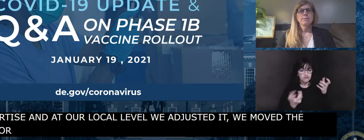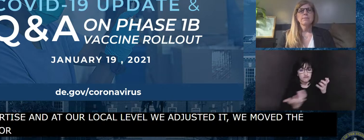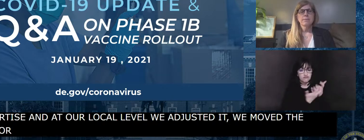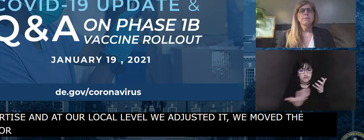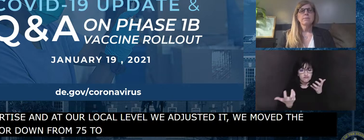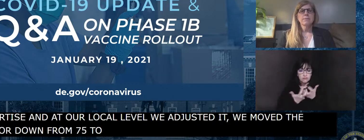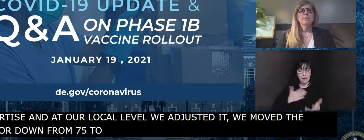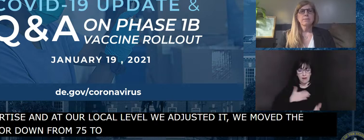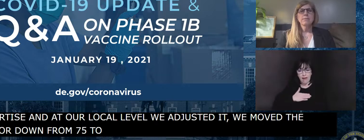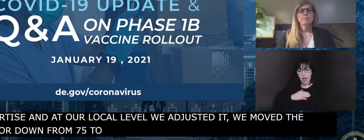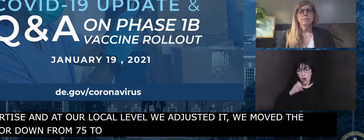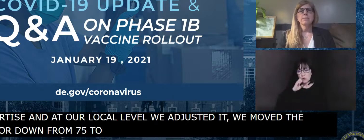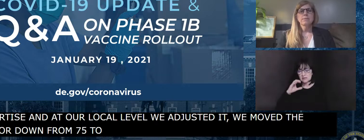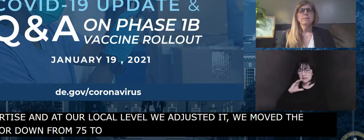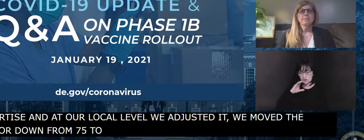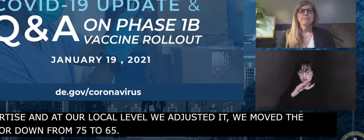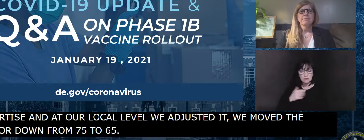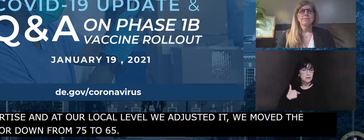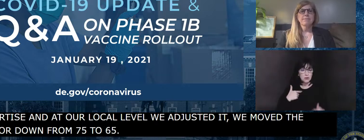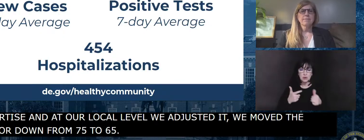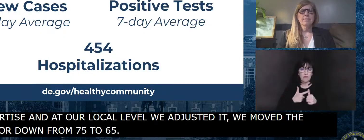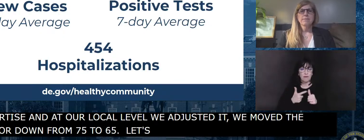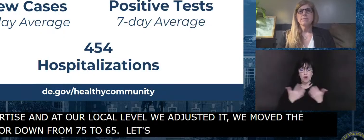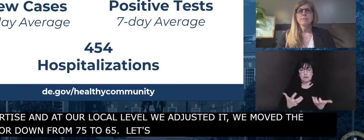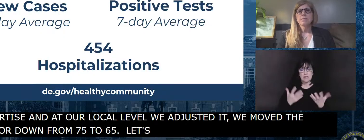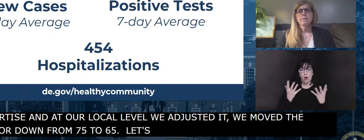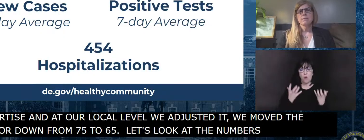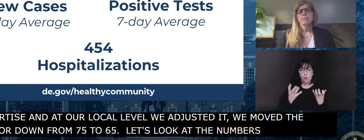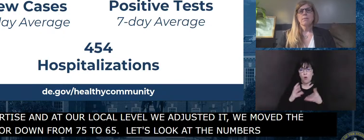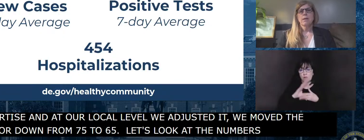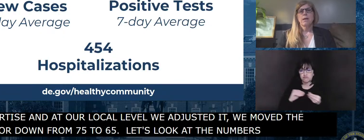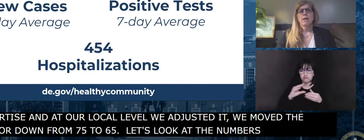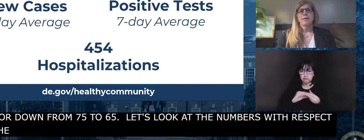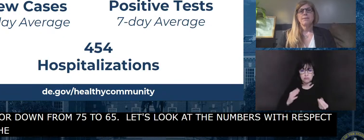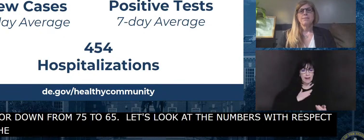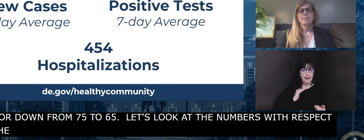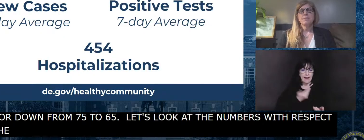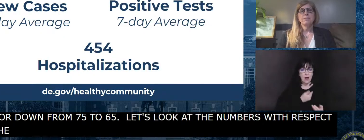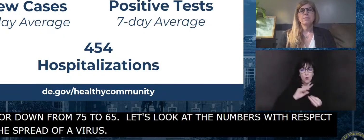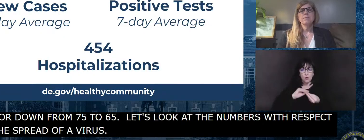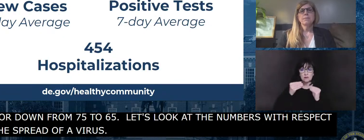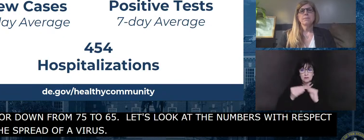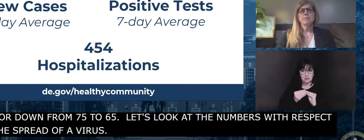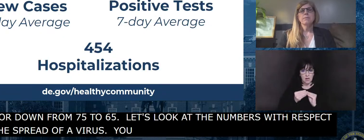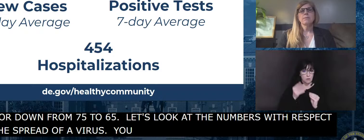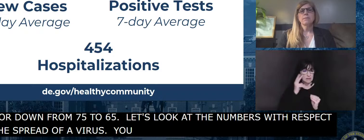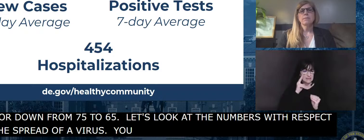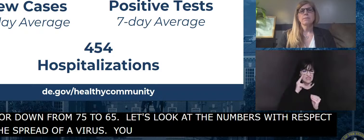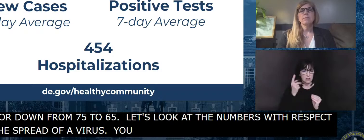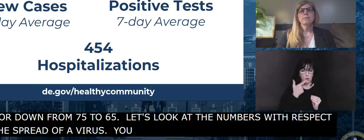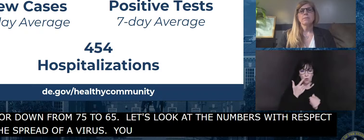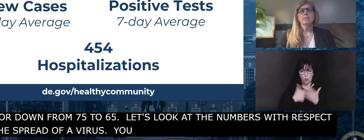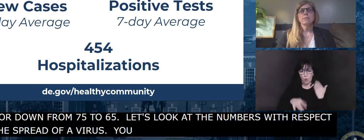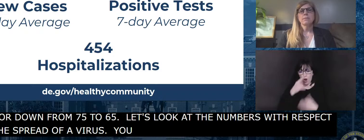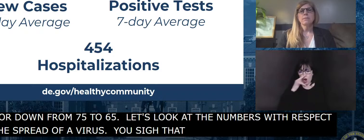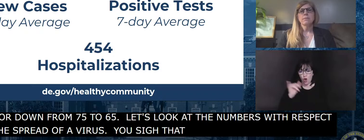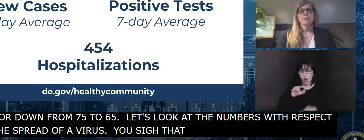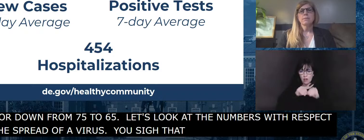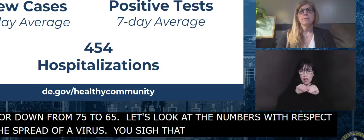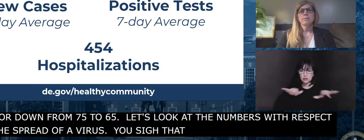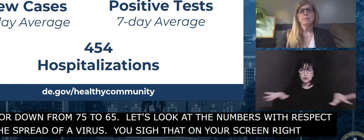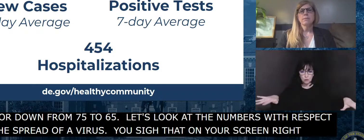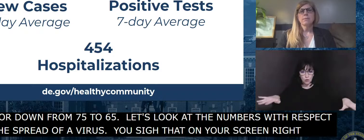at the numbers to see where we are with respect to the spread of a virus. You see that on your screen right there. 700 new